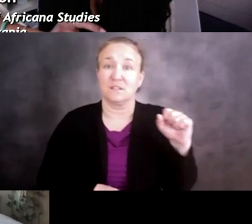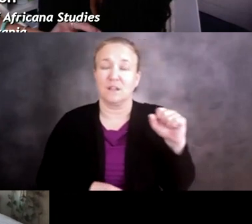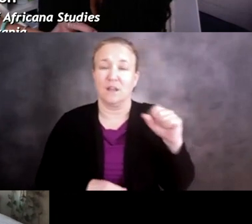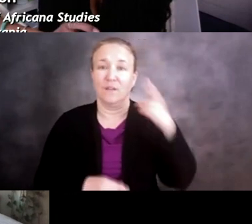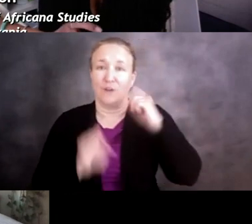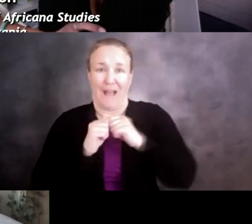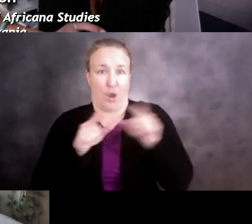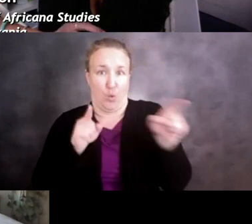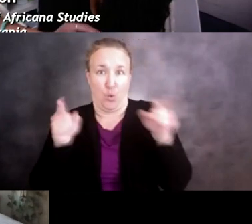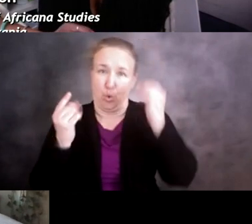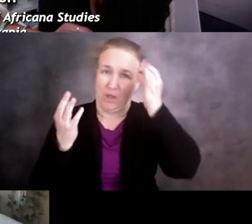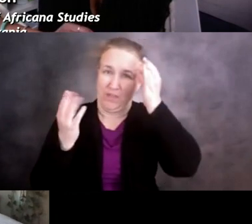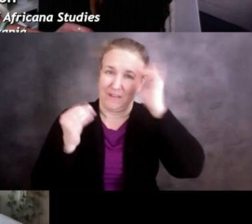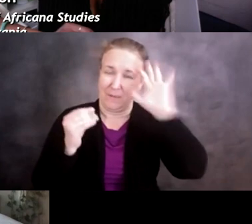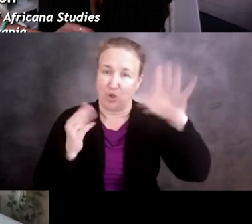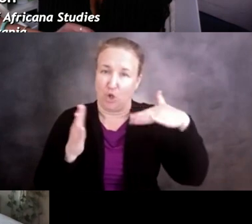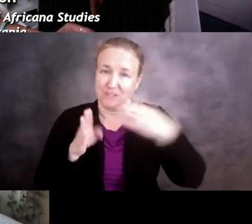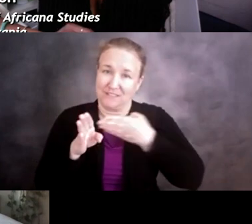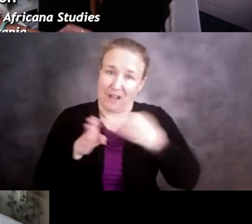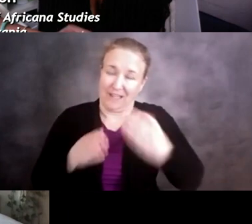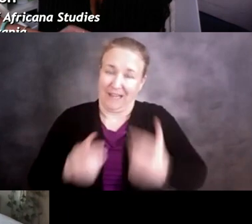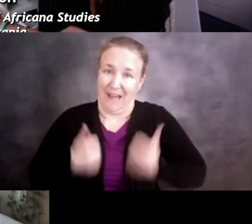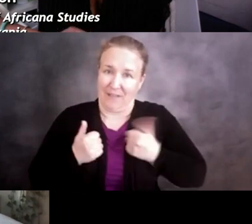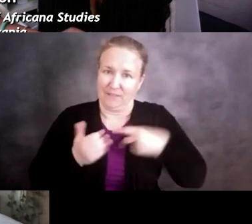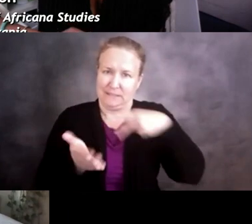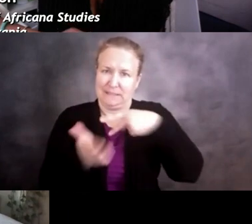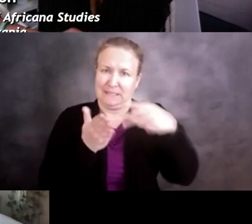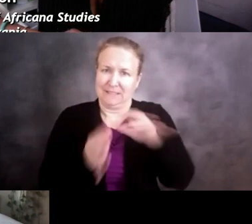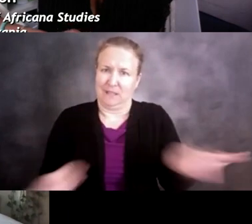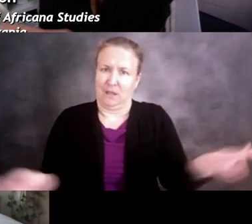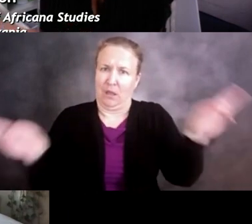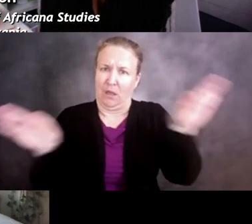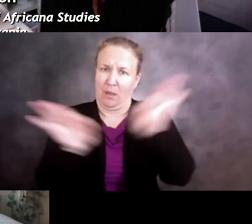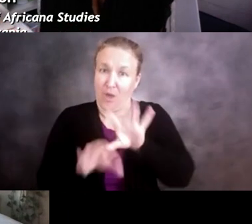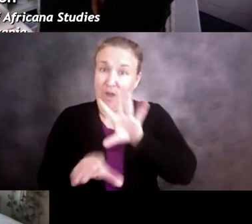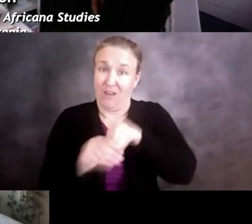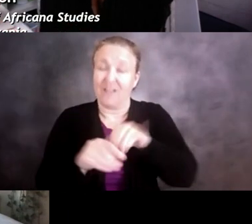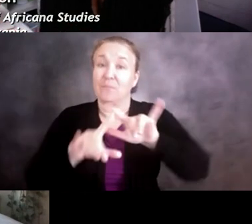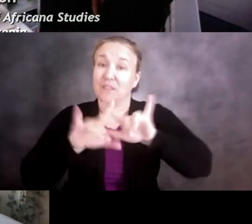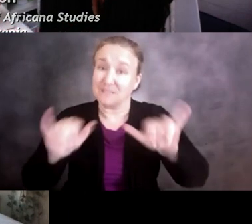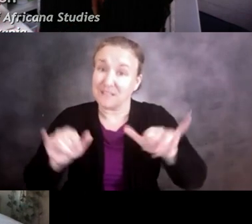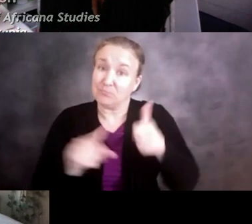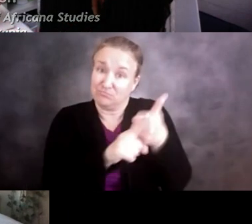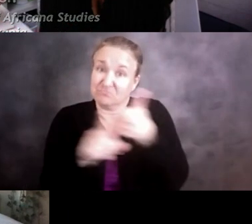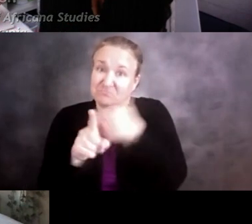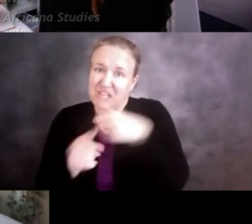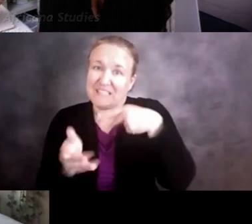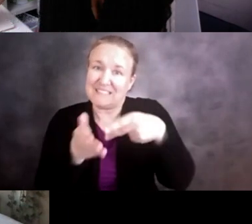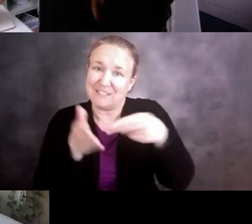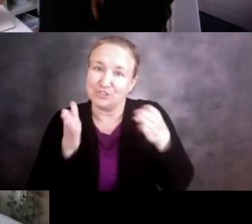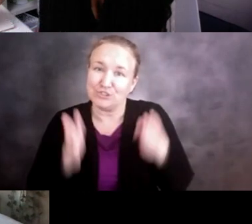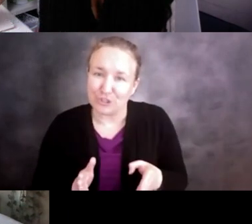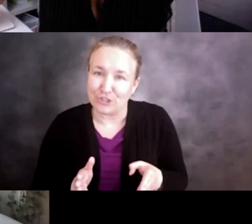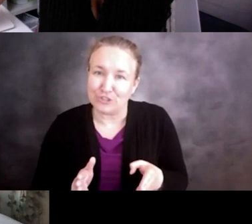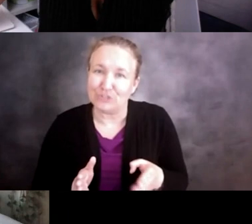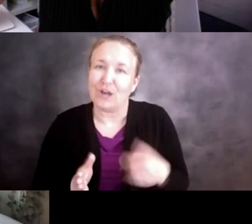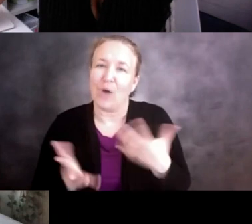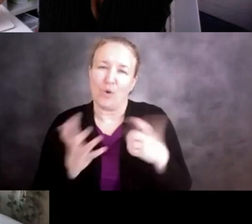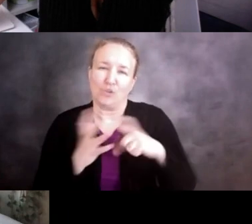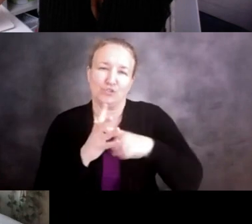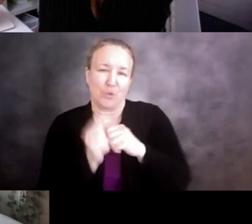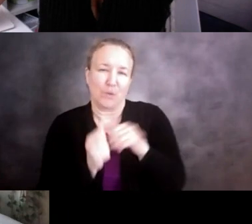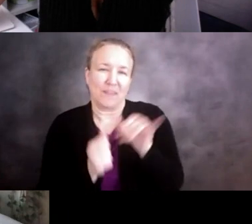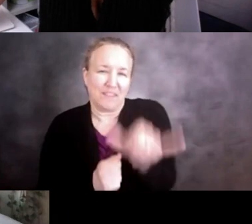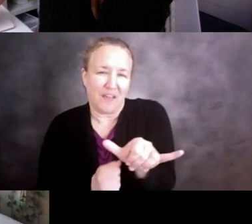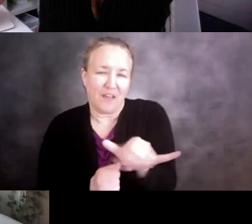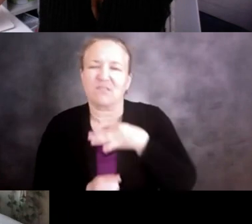think about your scholarly life, but I know that both of you are also dancers yourselves. So I just wanted to start a little bit there and ask,